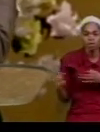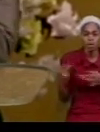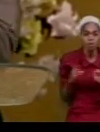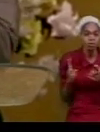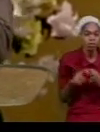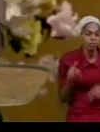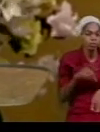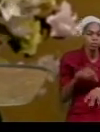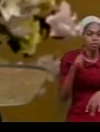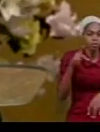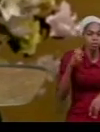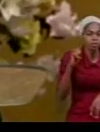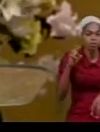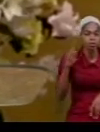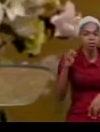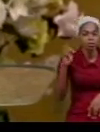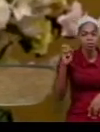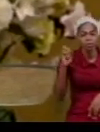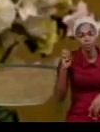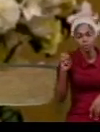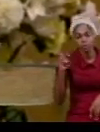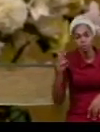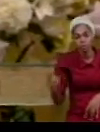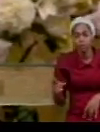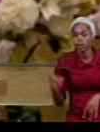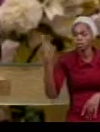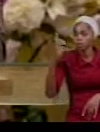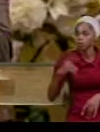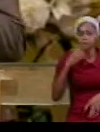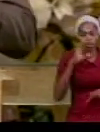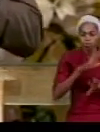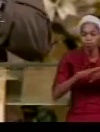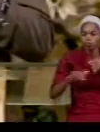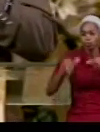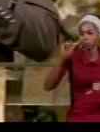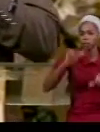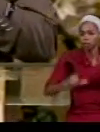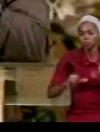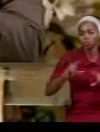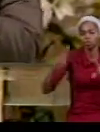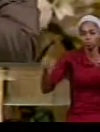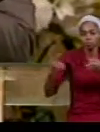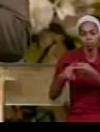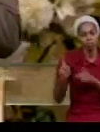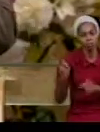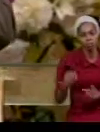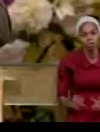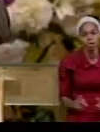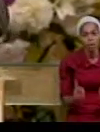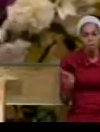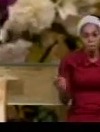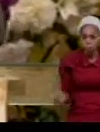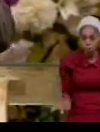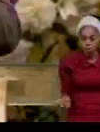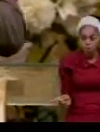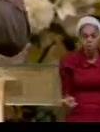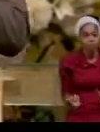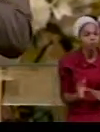said, don't have any doubt in your heart. Go to the place. Go above all the